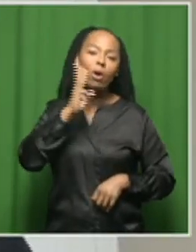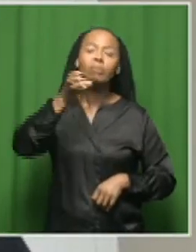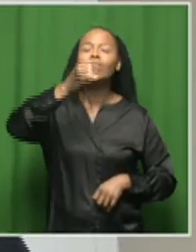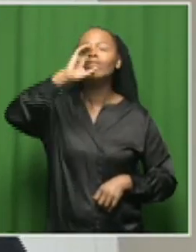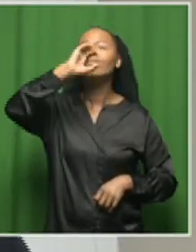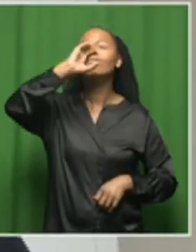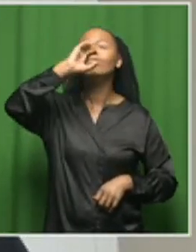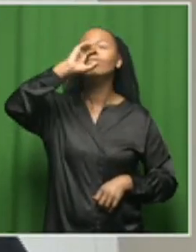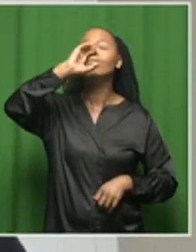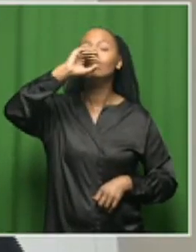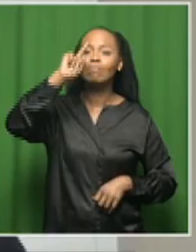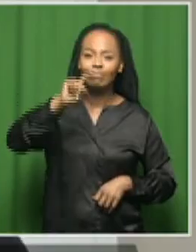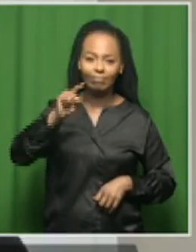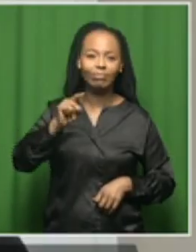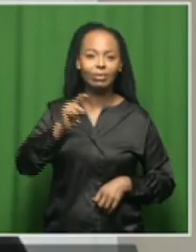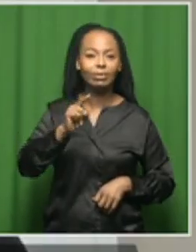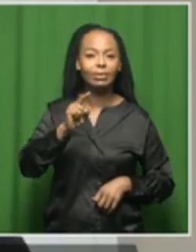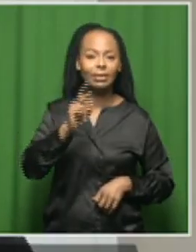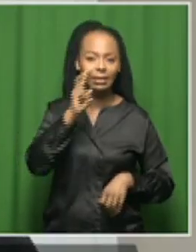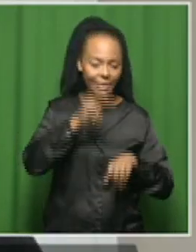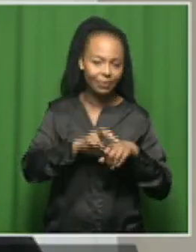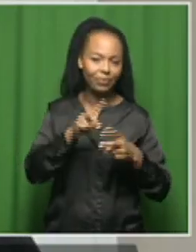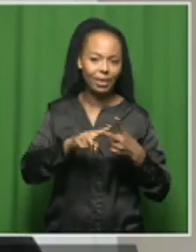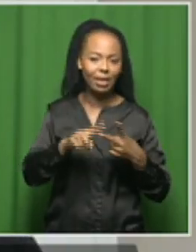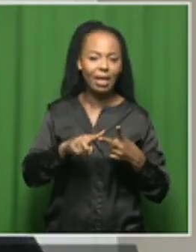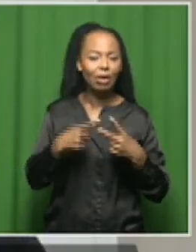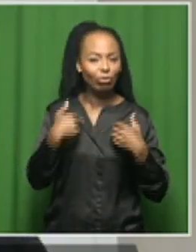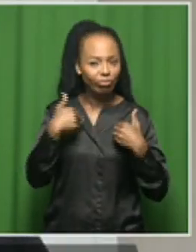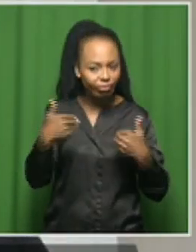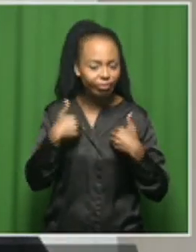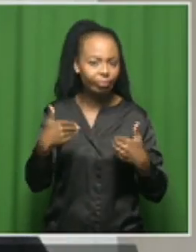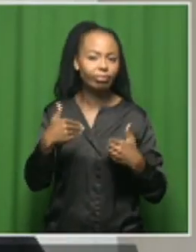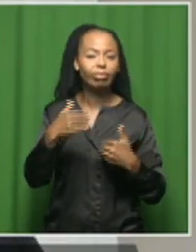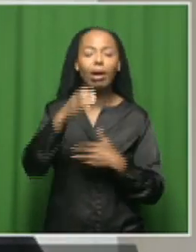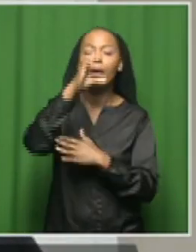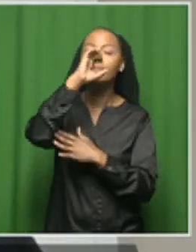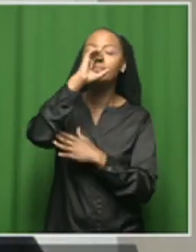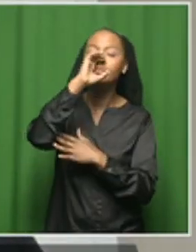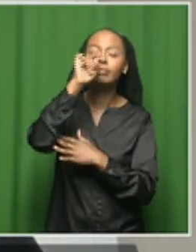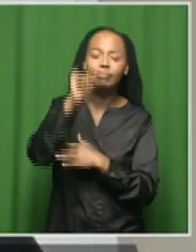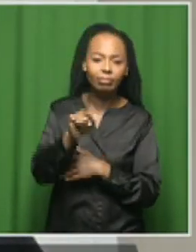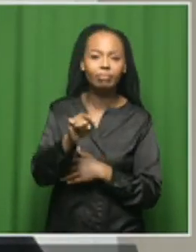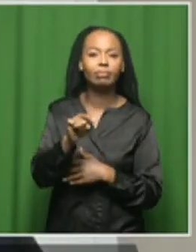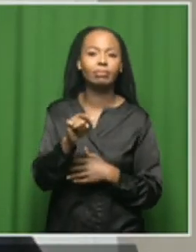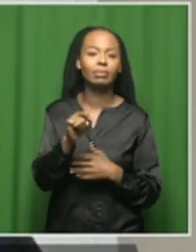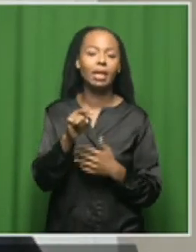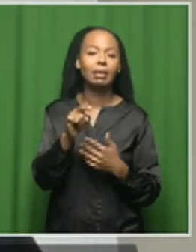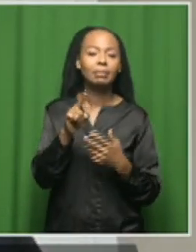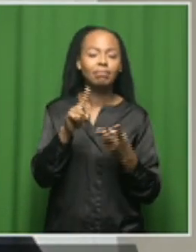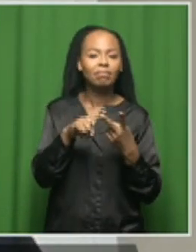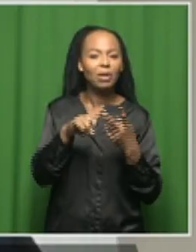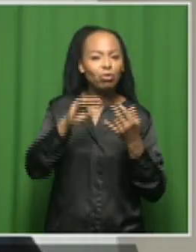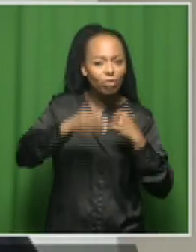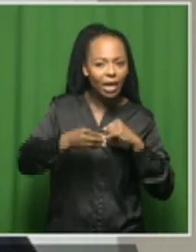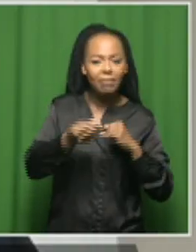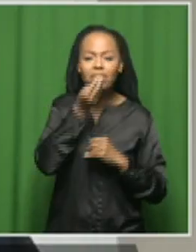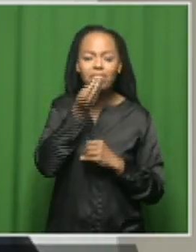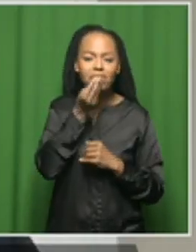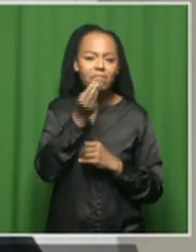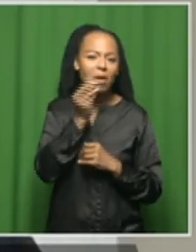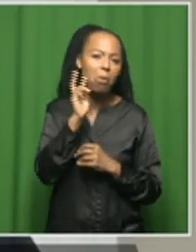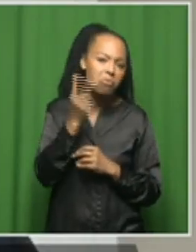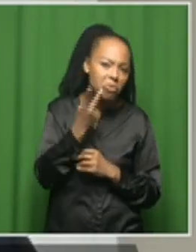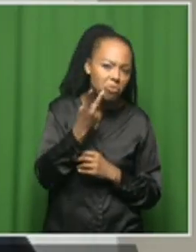kidneys working, functioning well as well. So drink lots of water during this festive season. Try to eat a variety